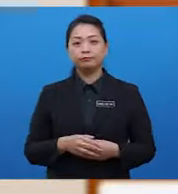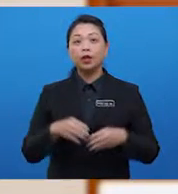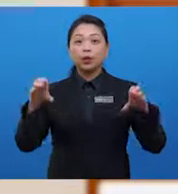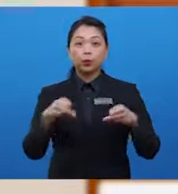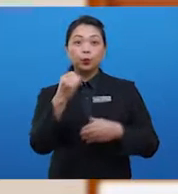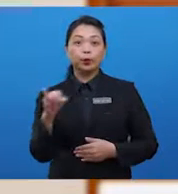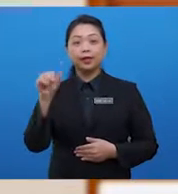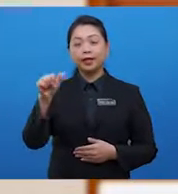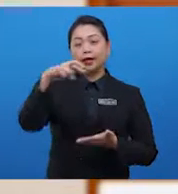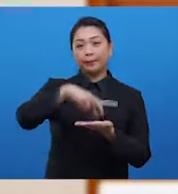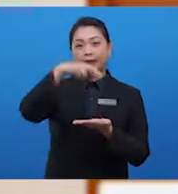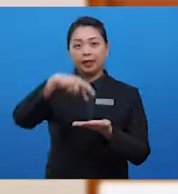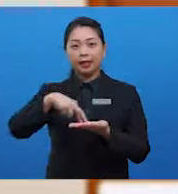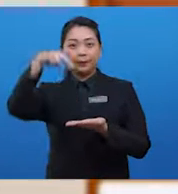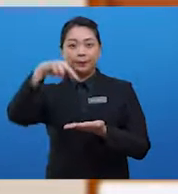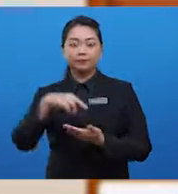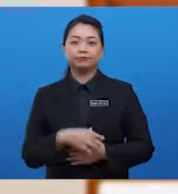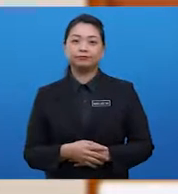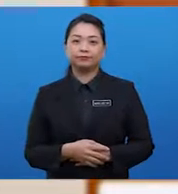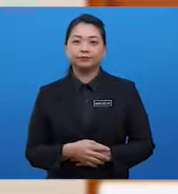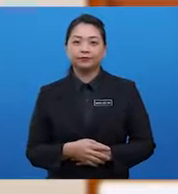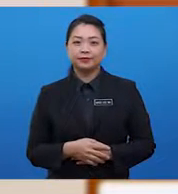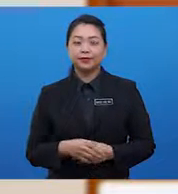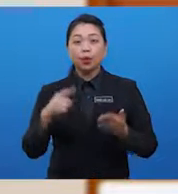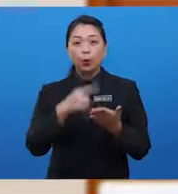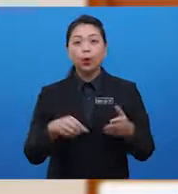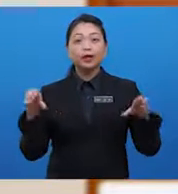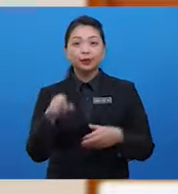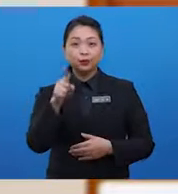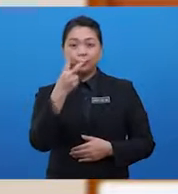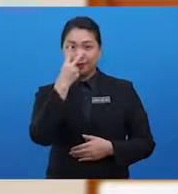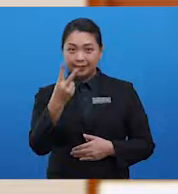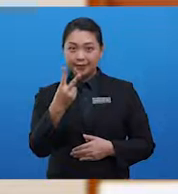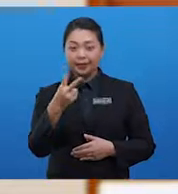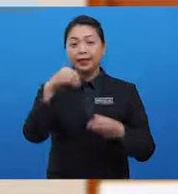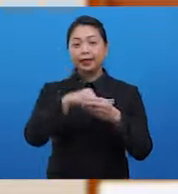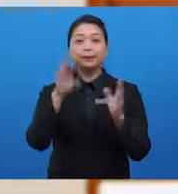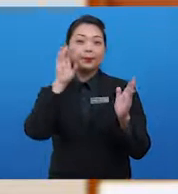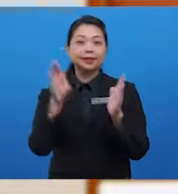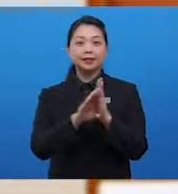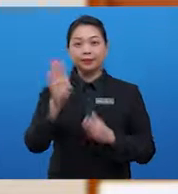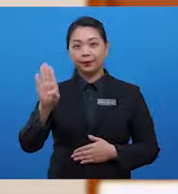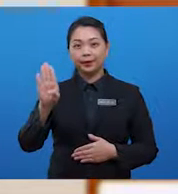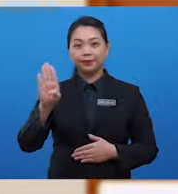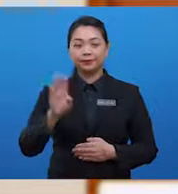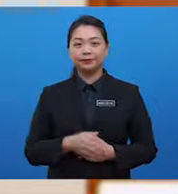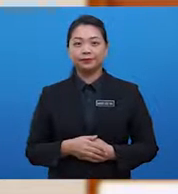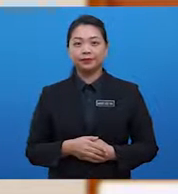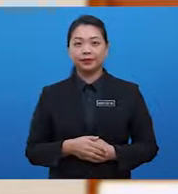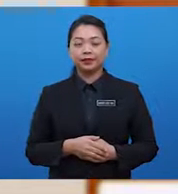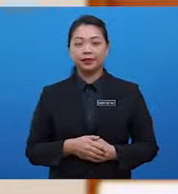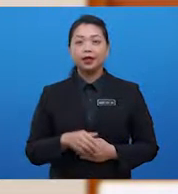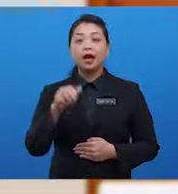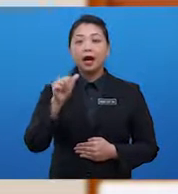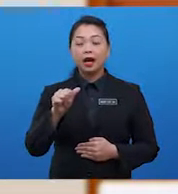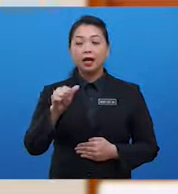a ballet position. What do you see in picture B? A